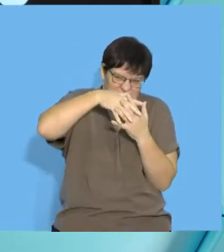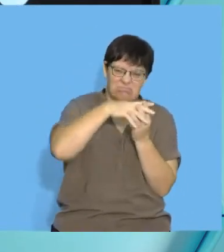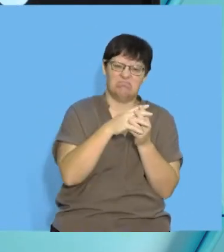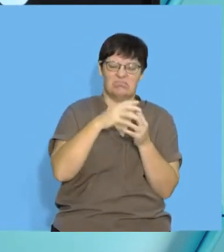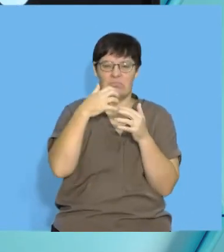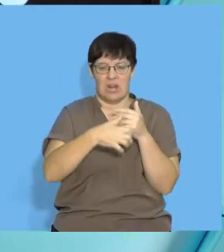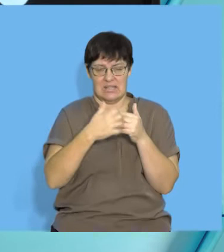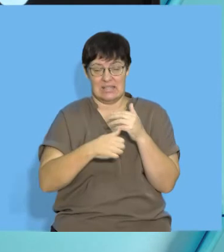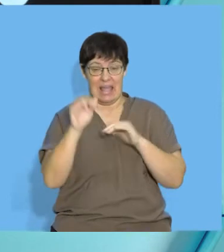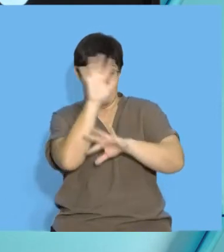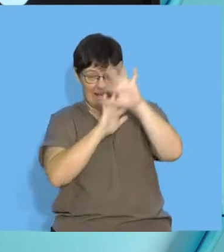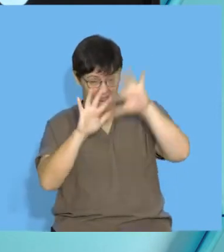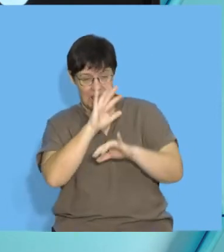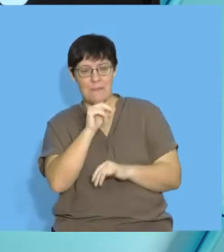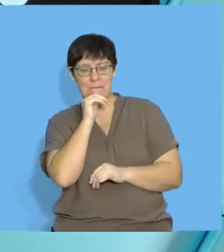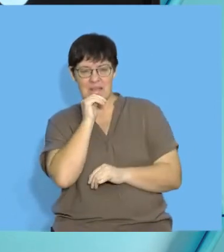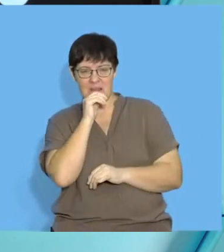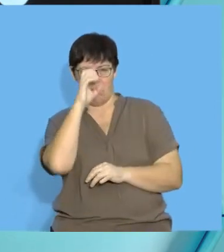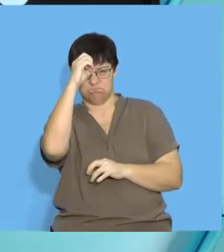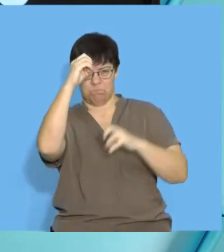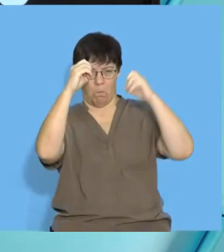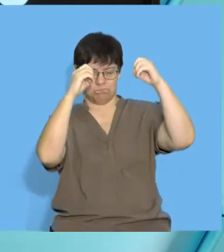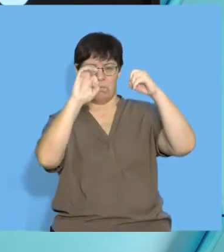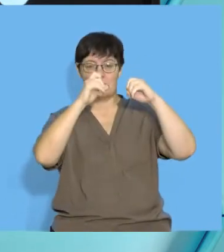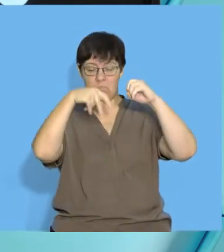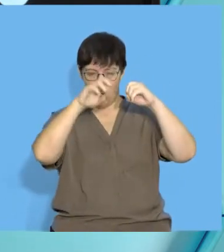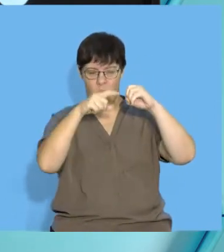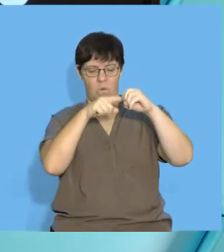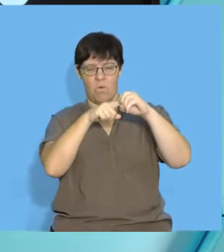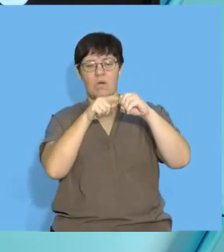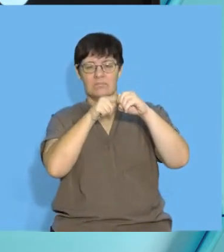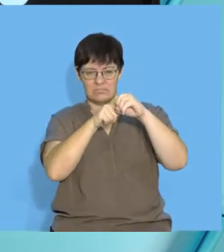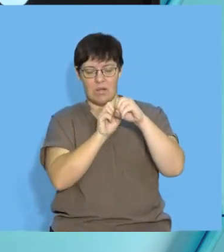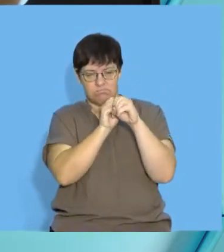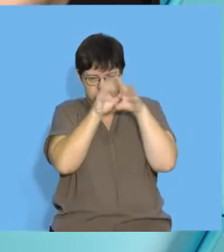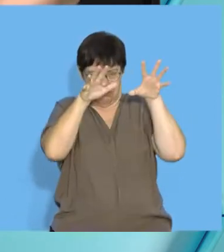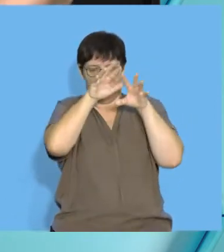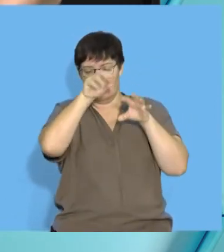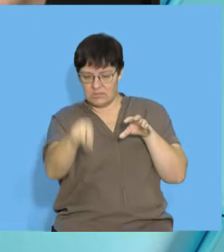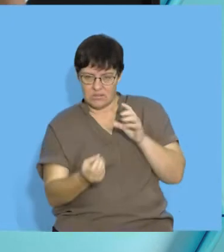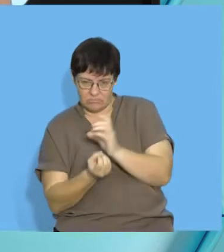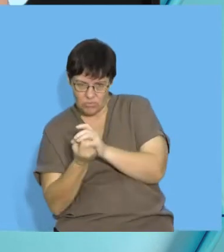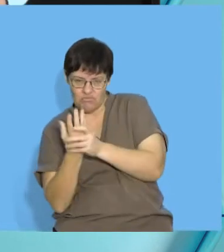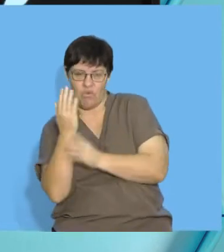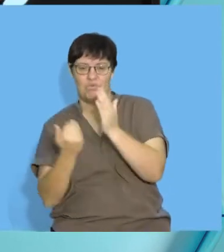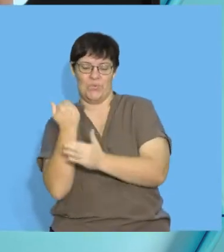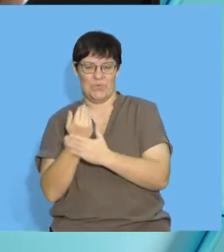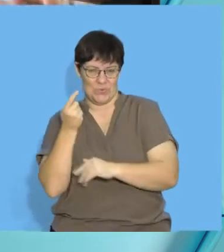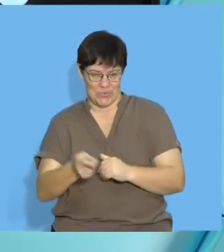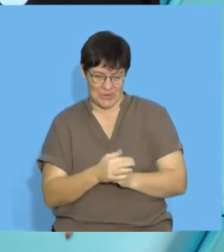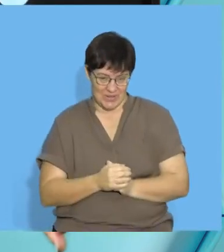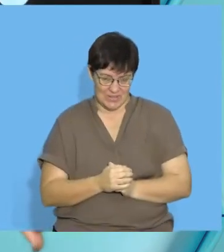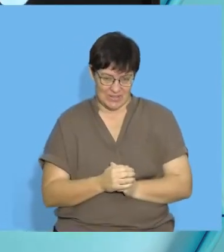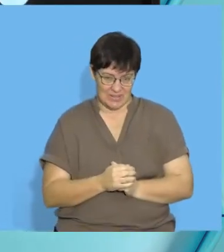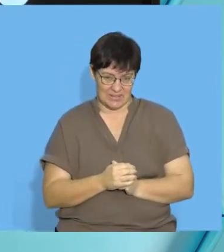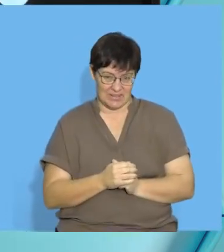ones are the big balls where the spores are. And a spore can make a new, all right, plant. And if those spores burst and